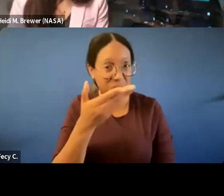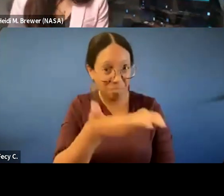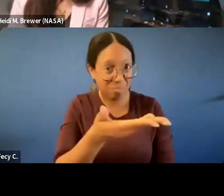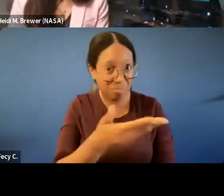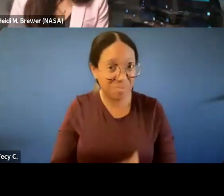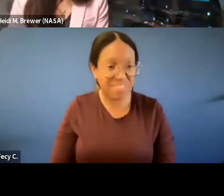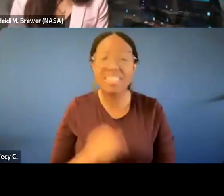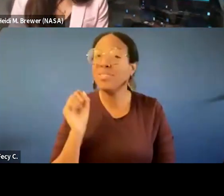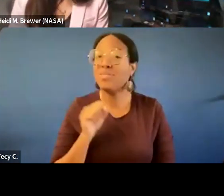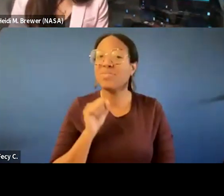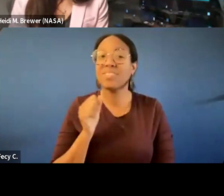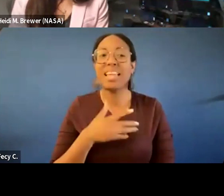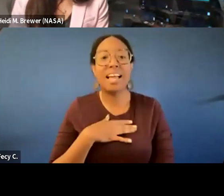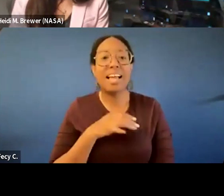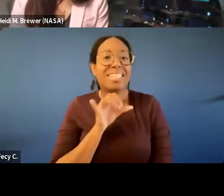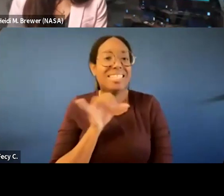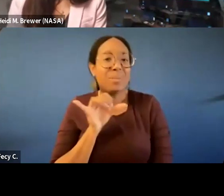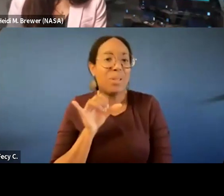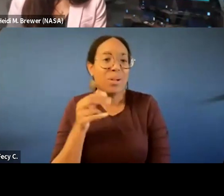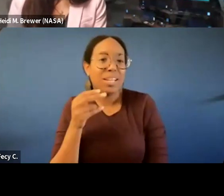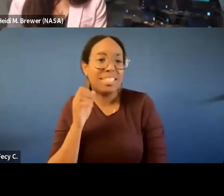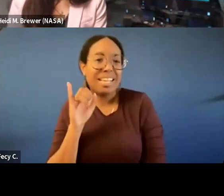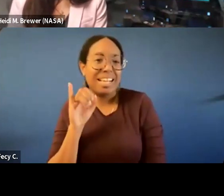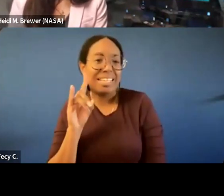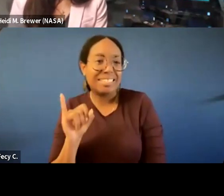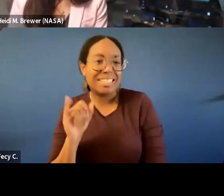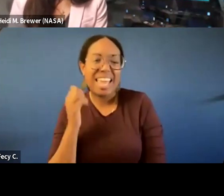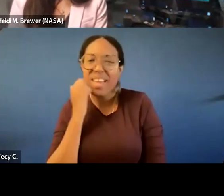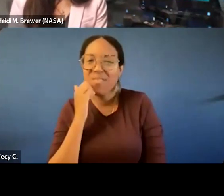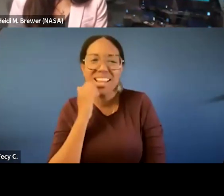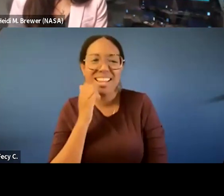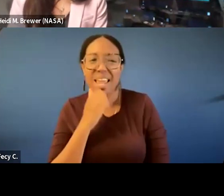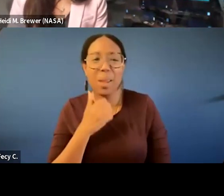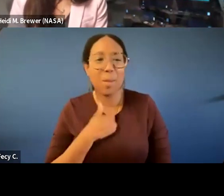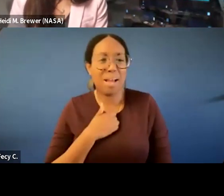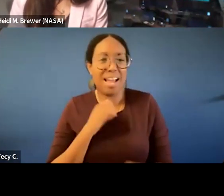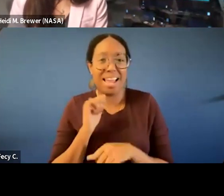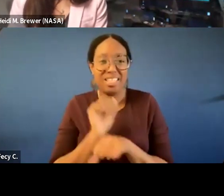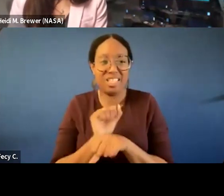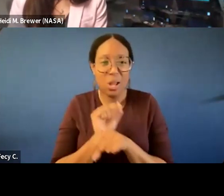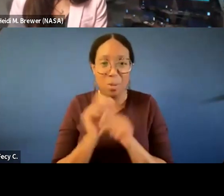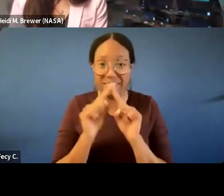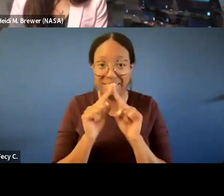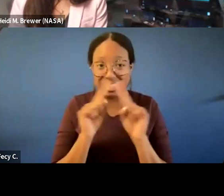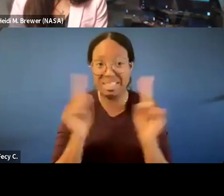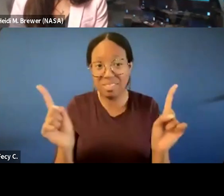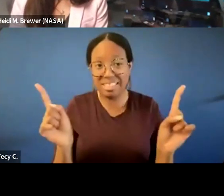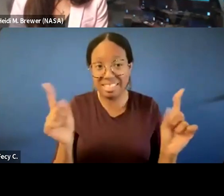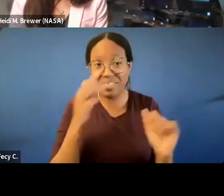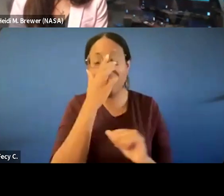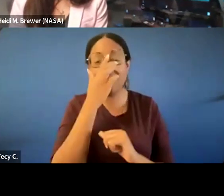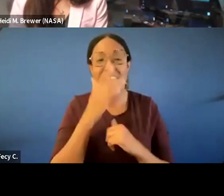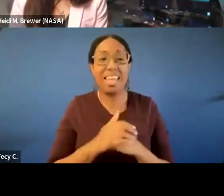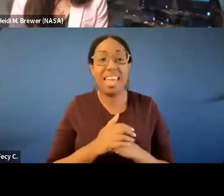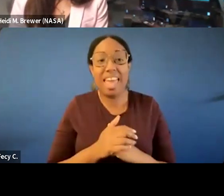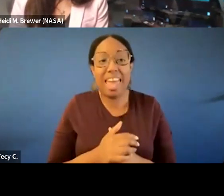Yes. So similar to Heidi, my job is different every single day too. And I'm one of those really annoying people that I'm like